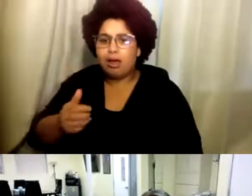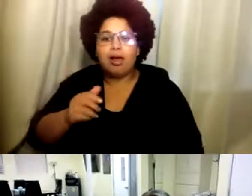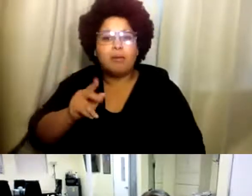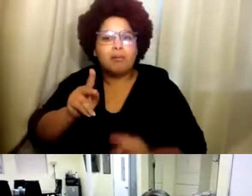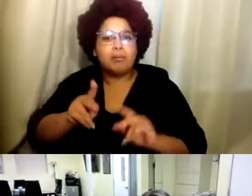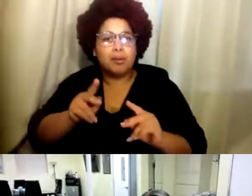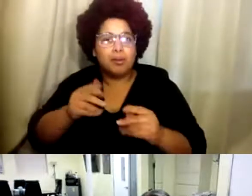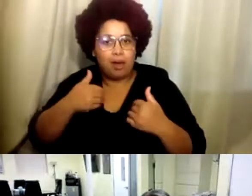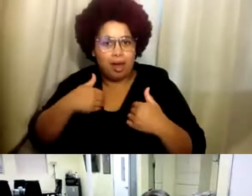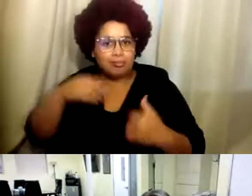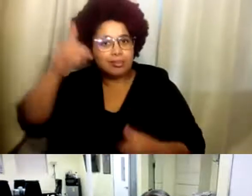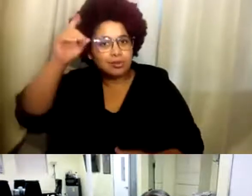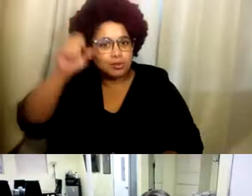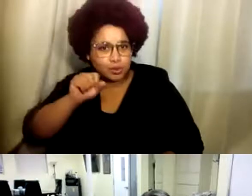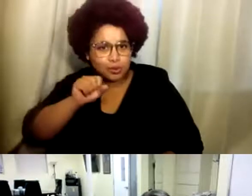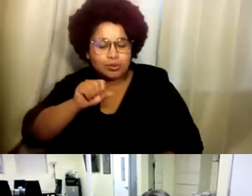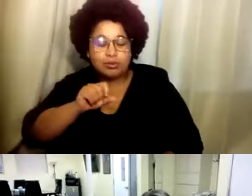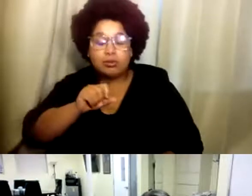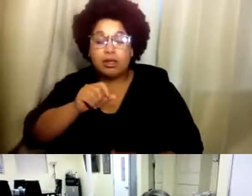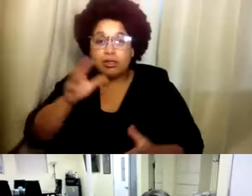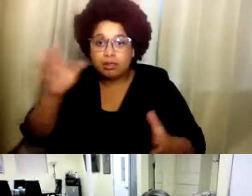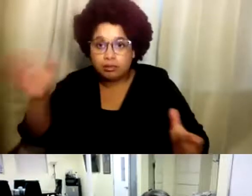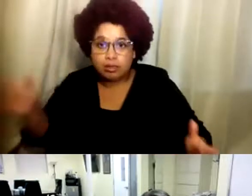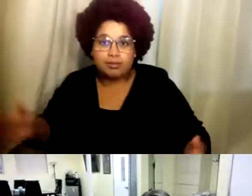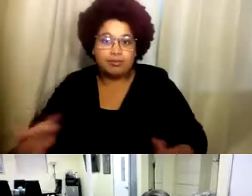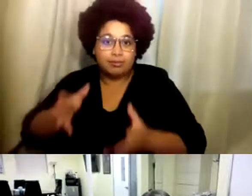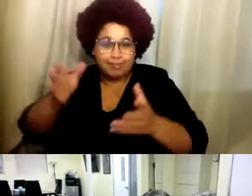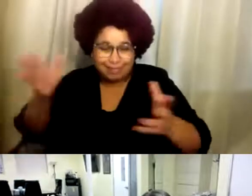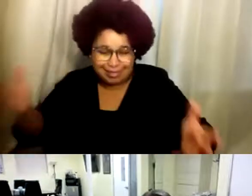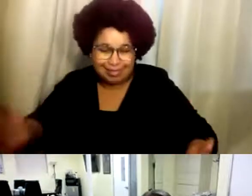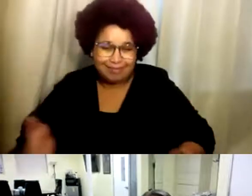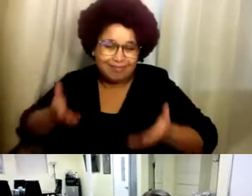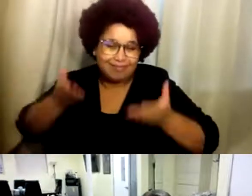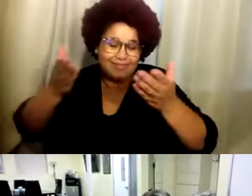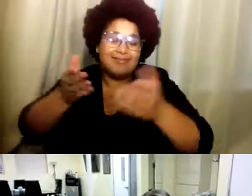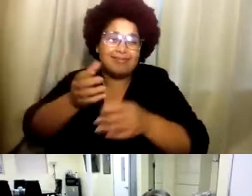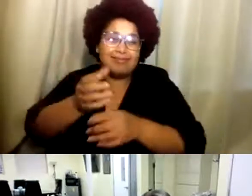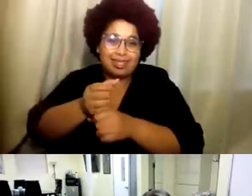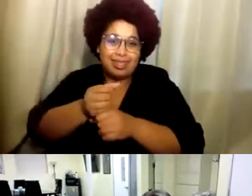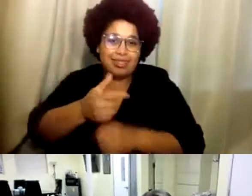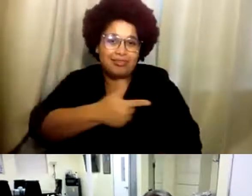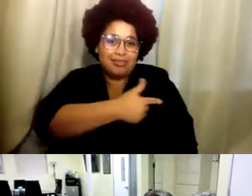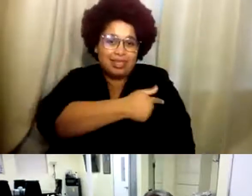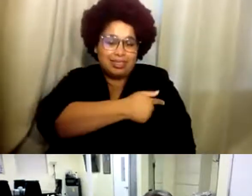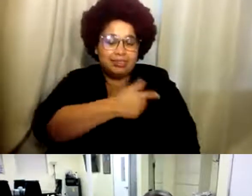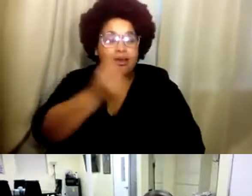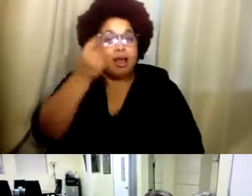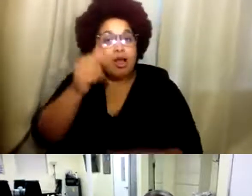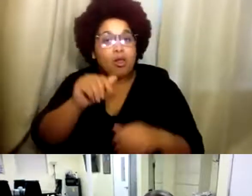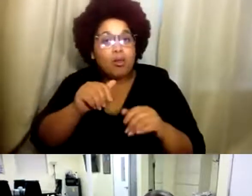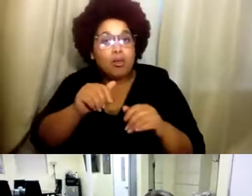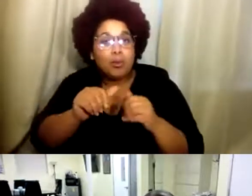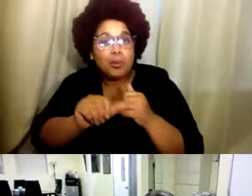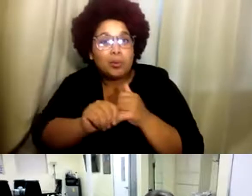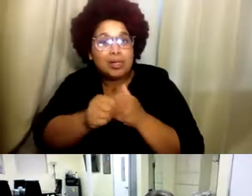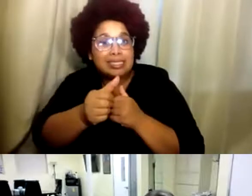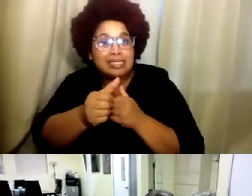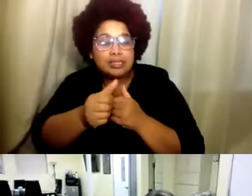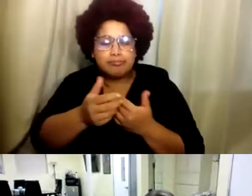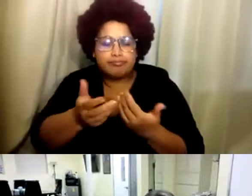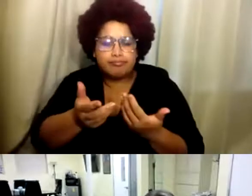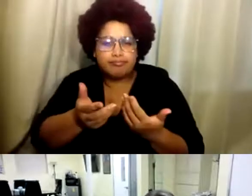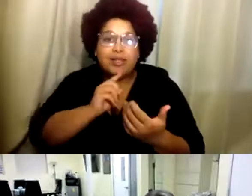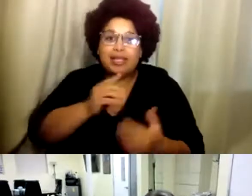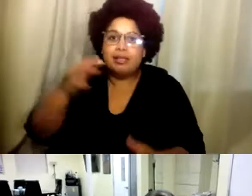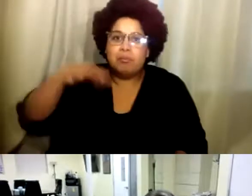Down syndrome, I strongly encourage them to get the vaccine. I think the risk is the